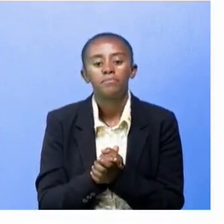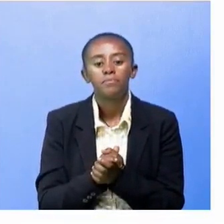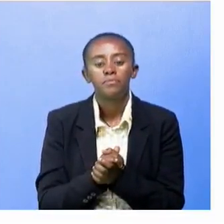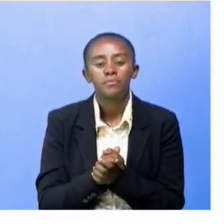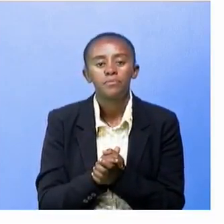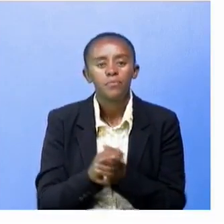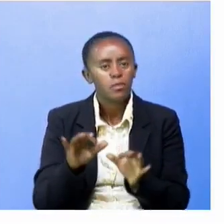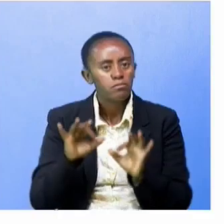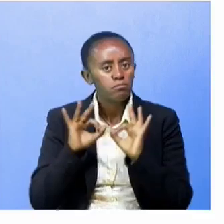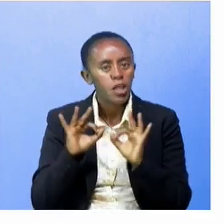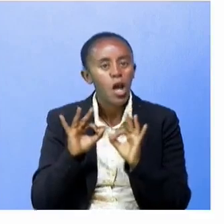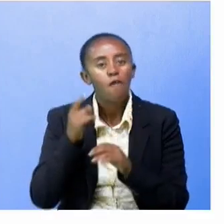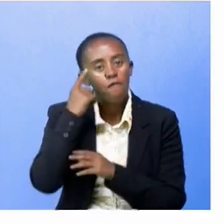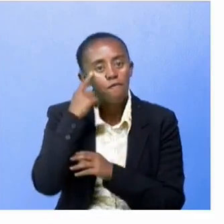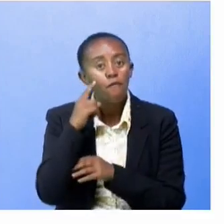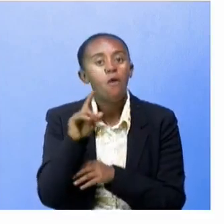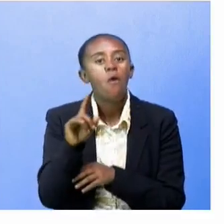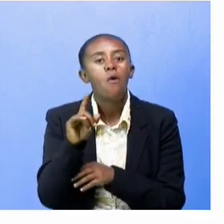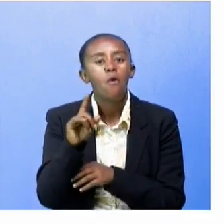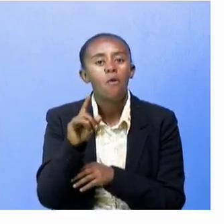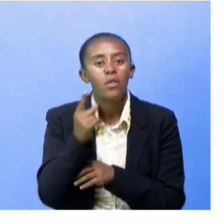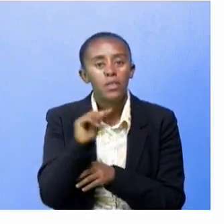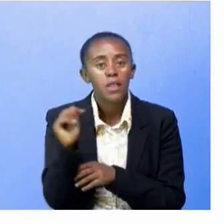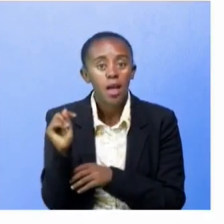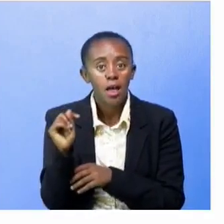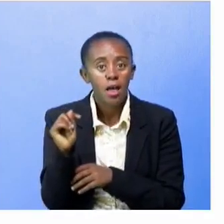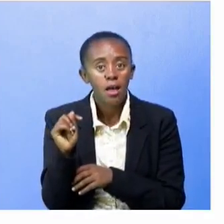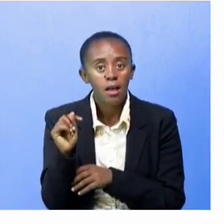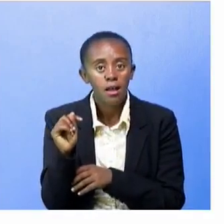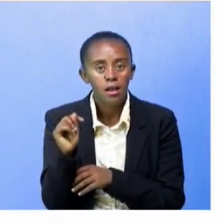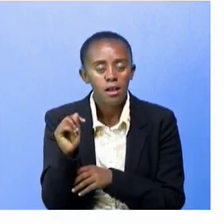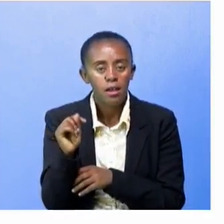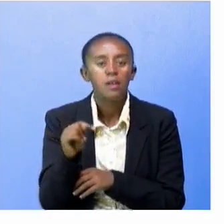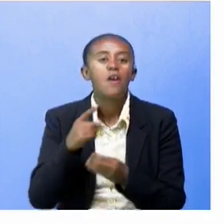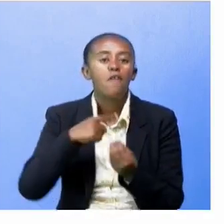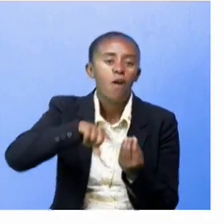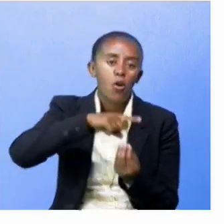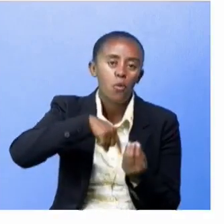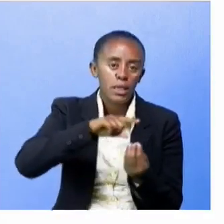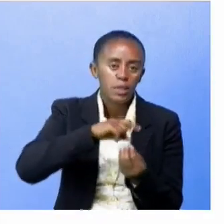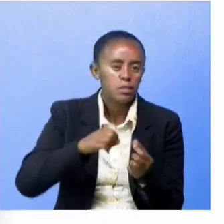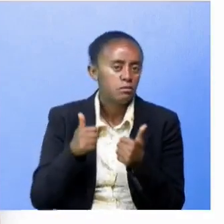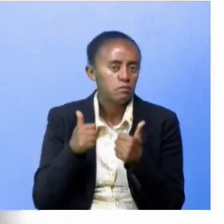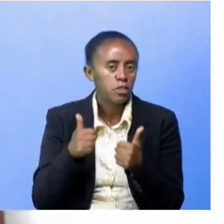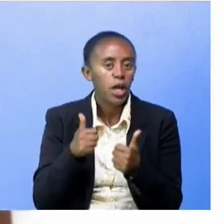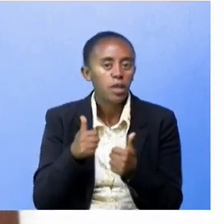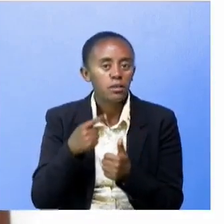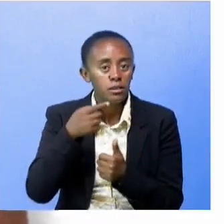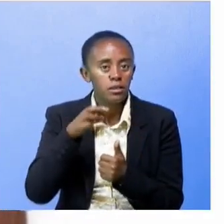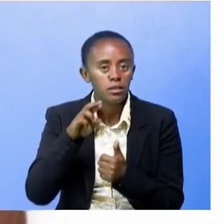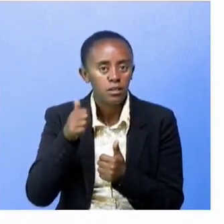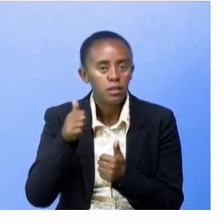Great for the environment.